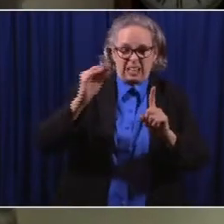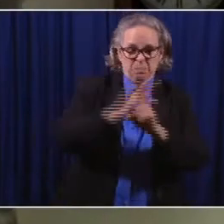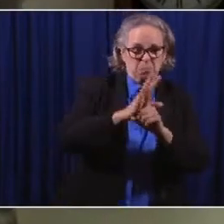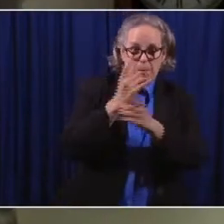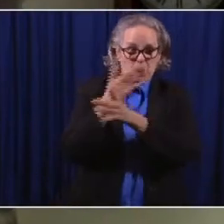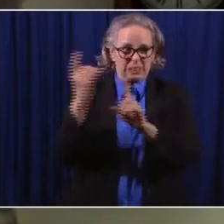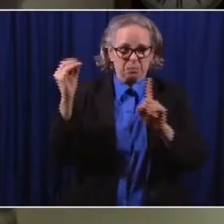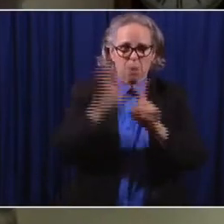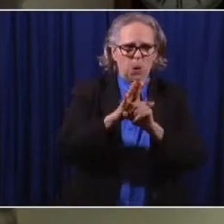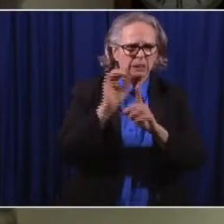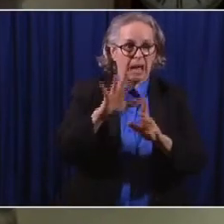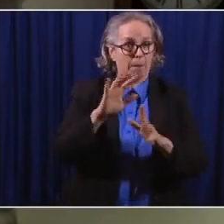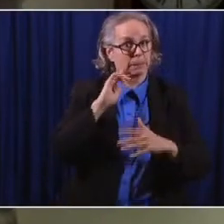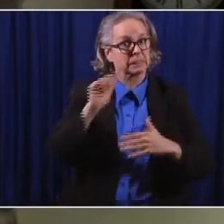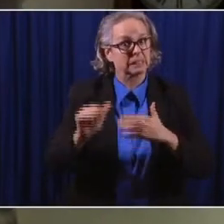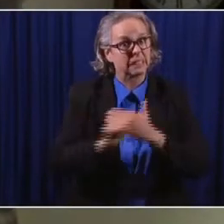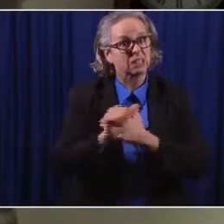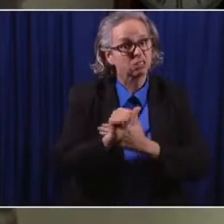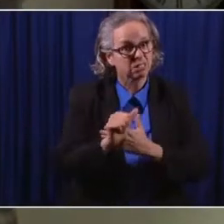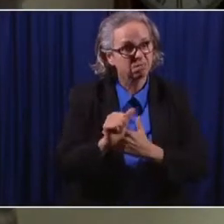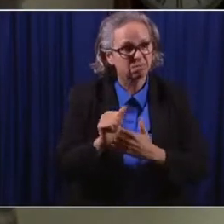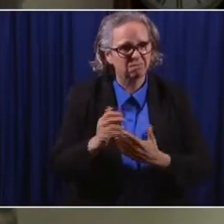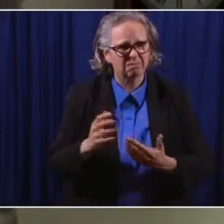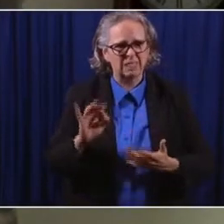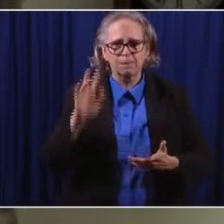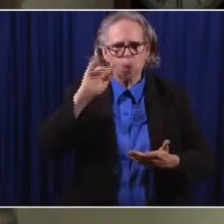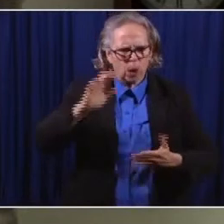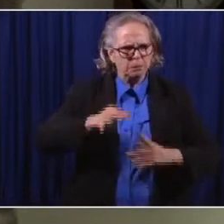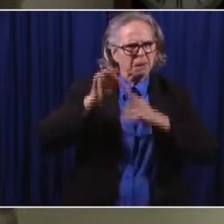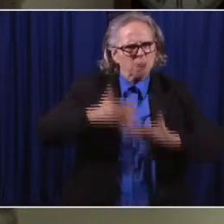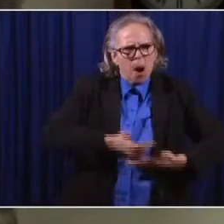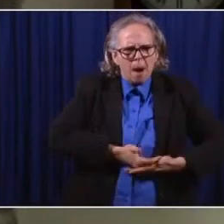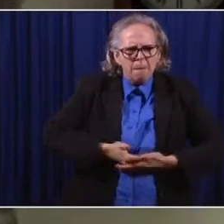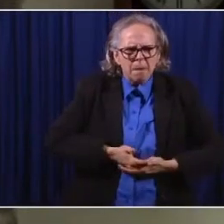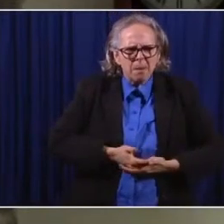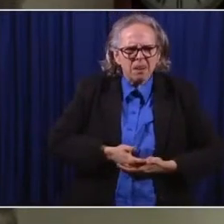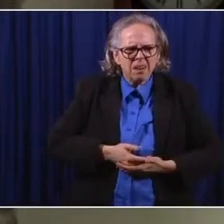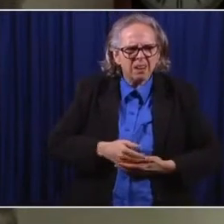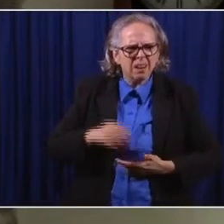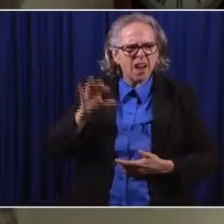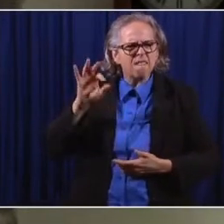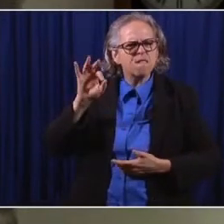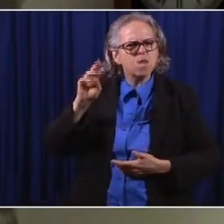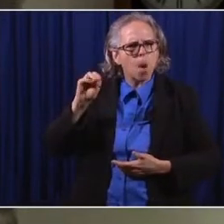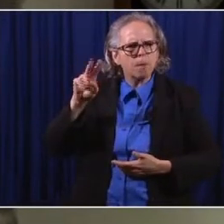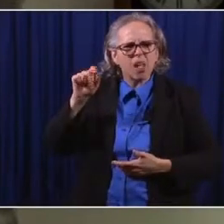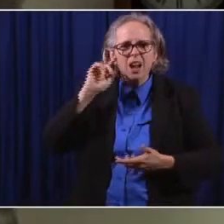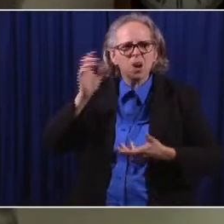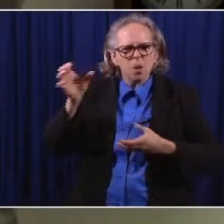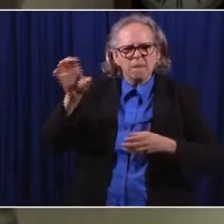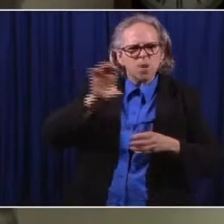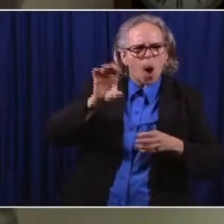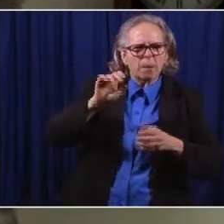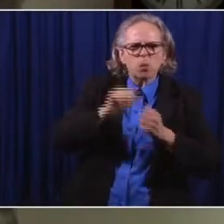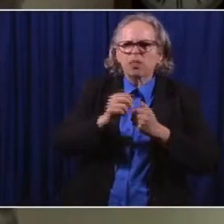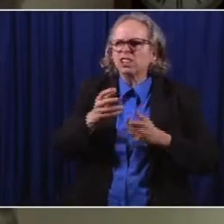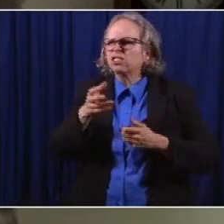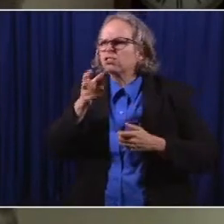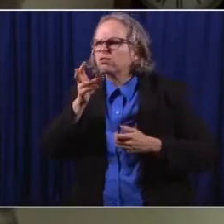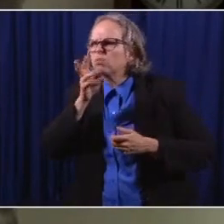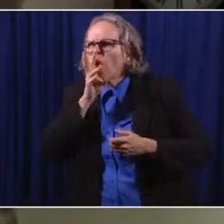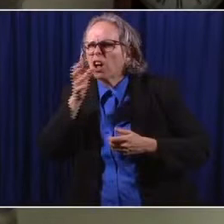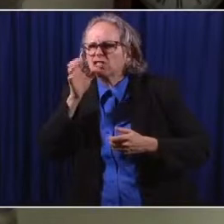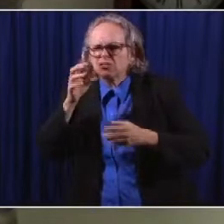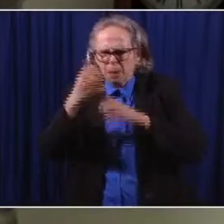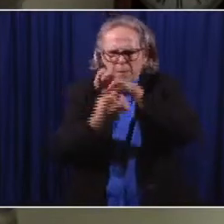drink baby formula or concentrated juices mixed with contaminated water. We launched our H2 Ohio initiative last